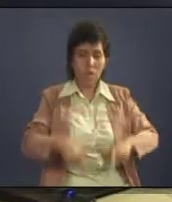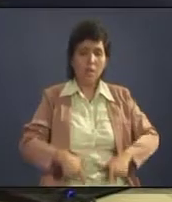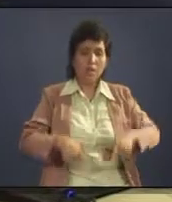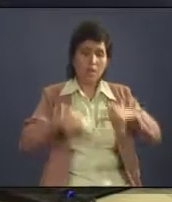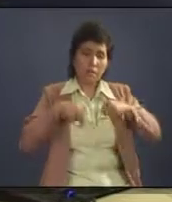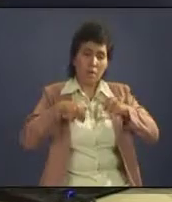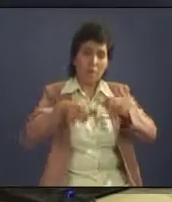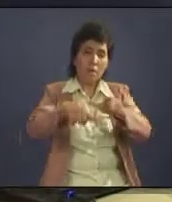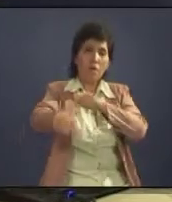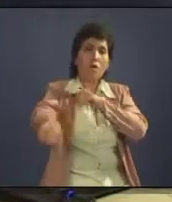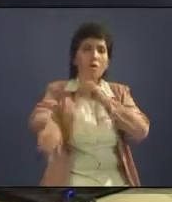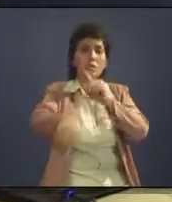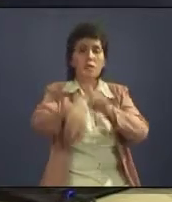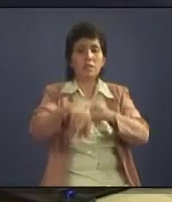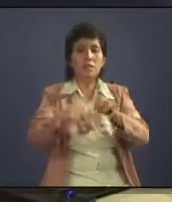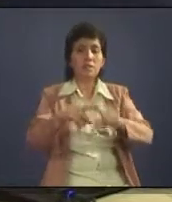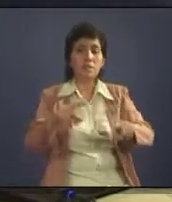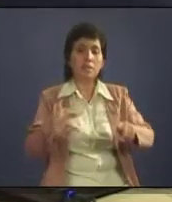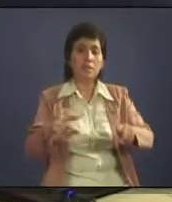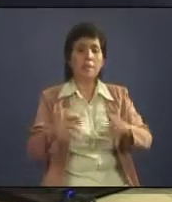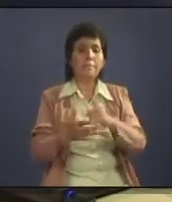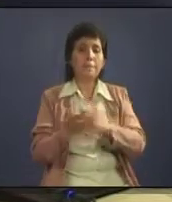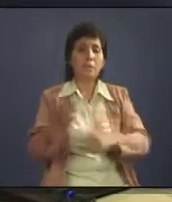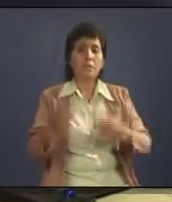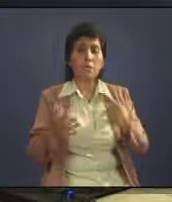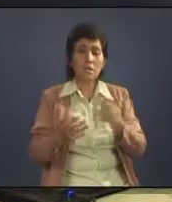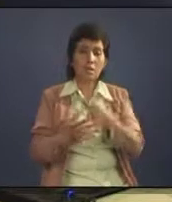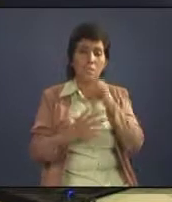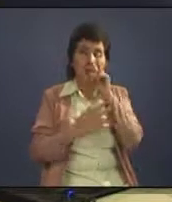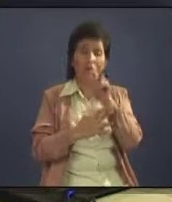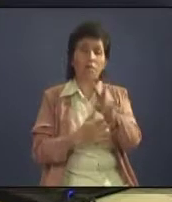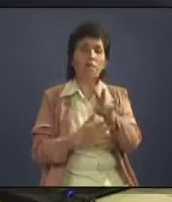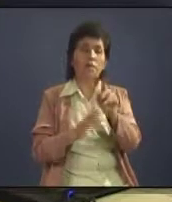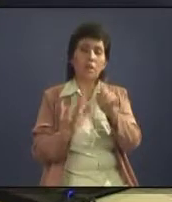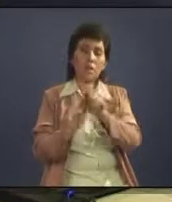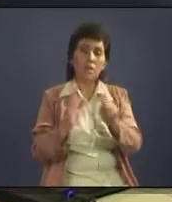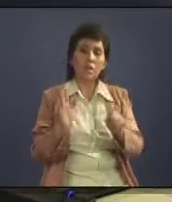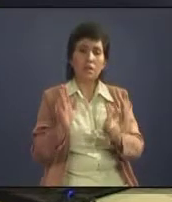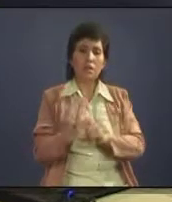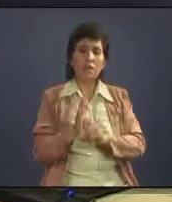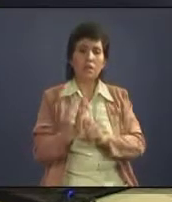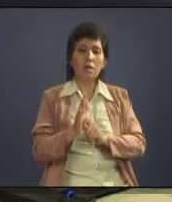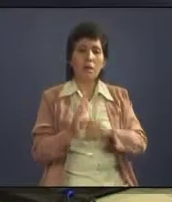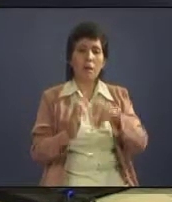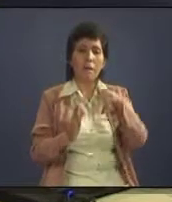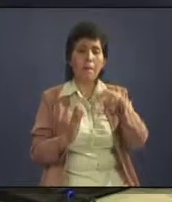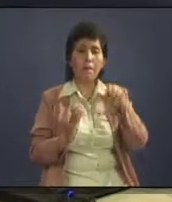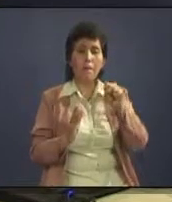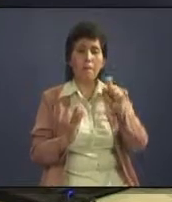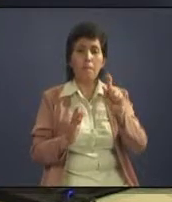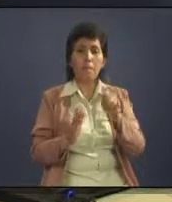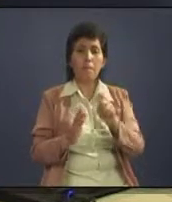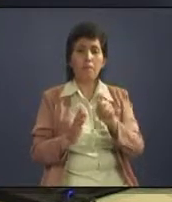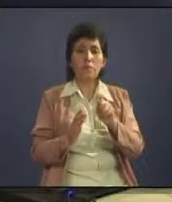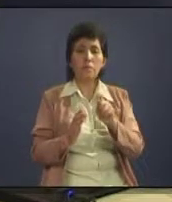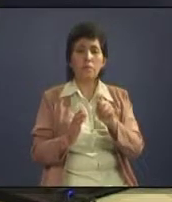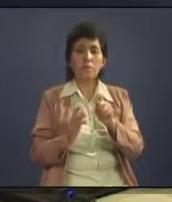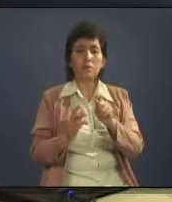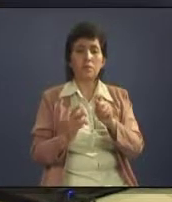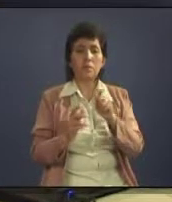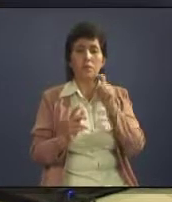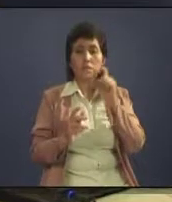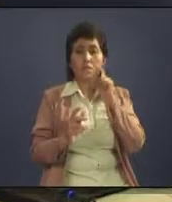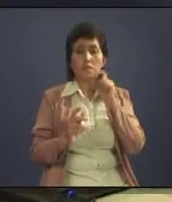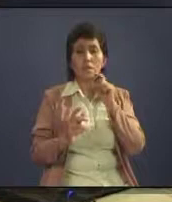time. Yep. Or next instances, we can look in terms of homosexual. This is a